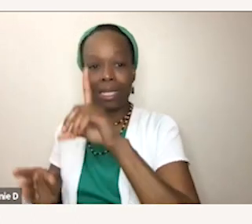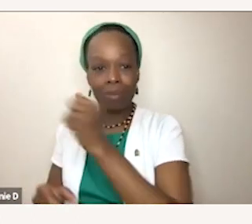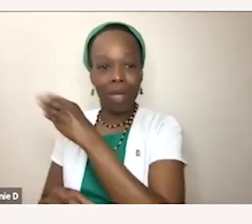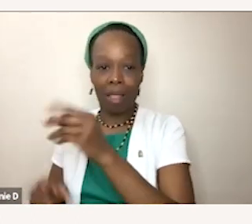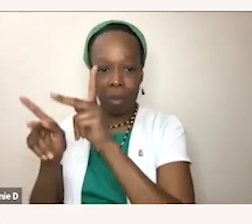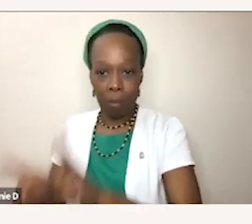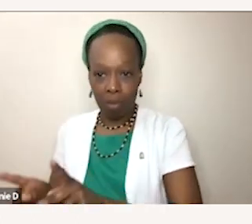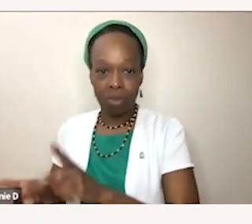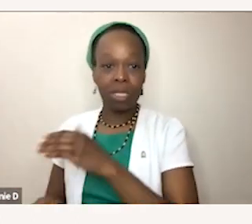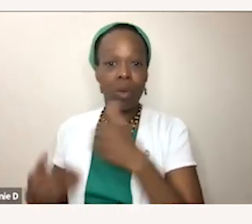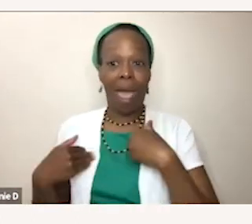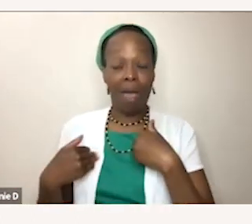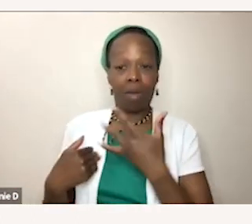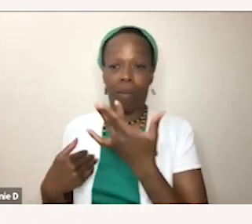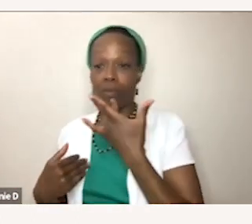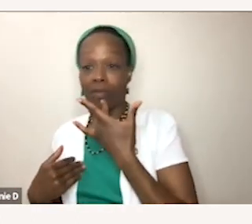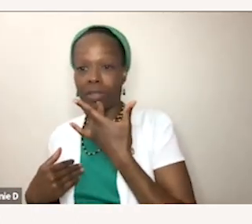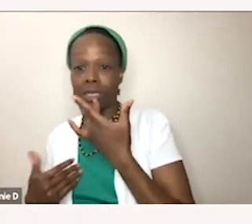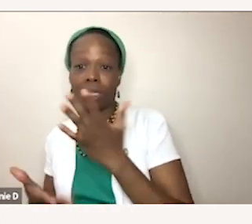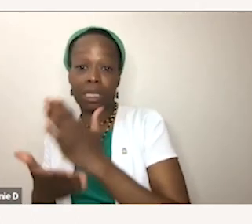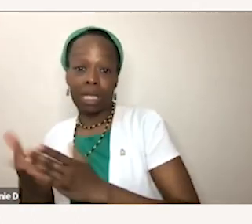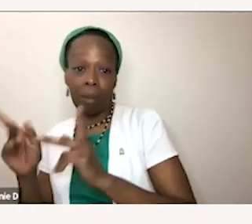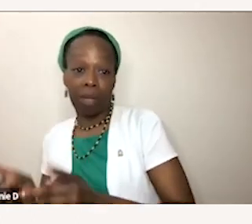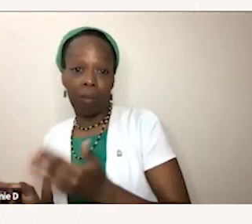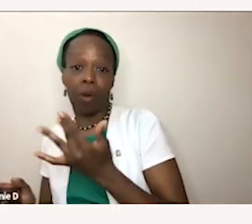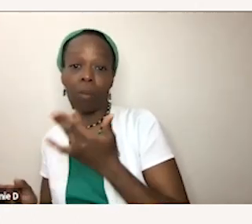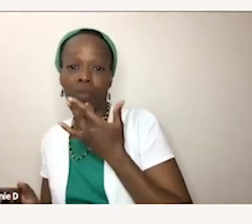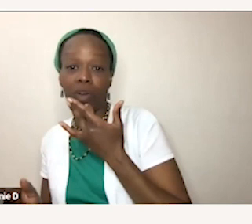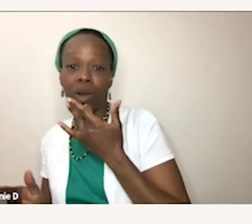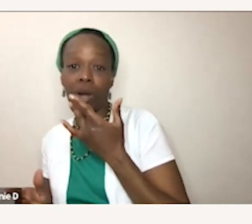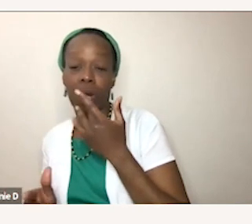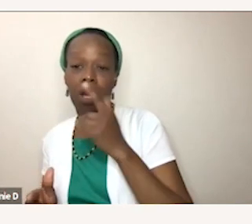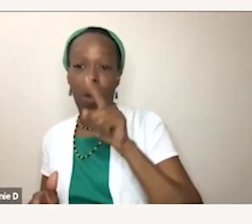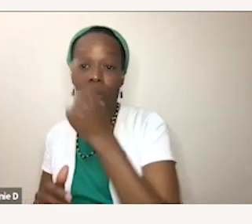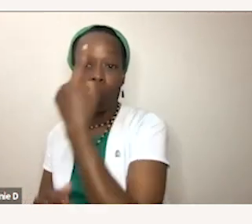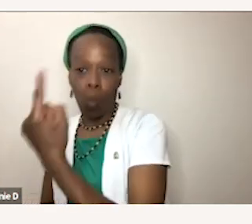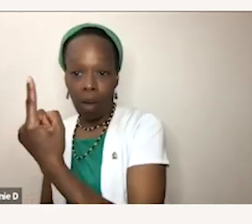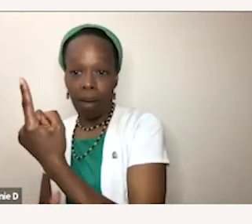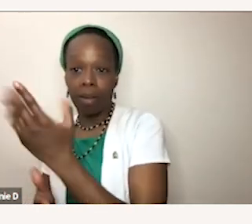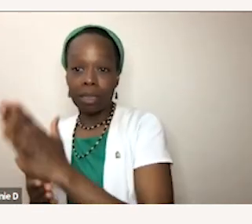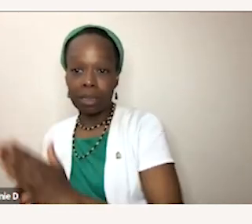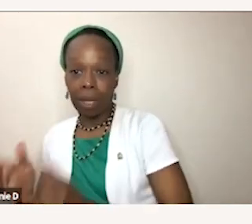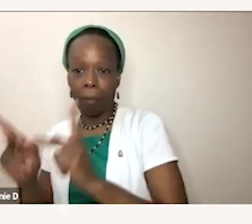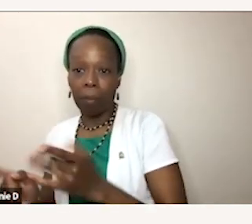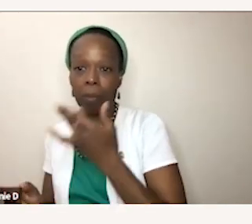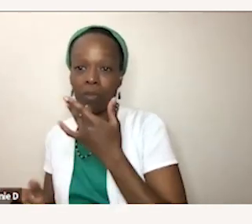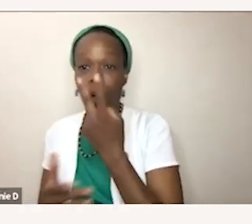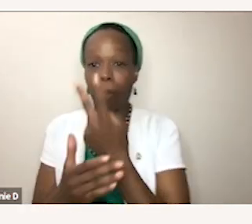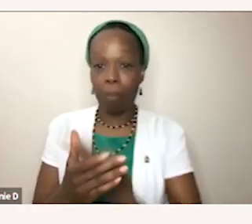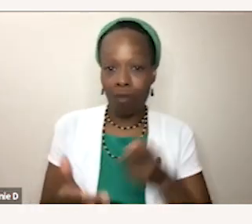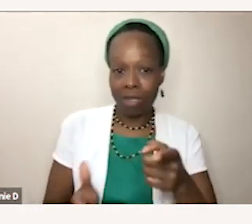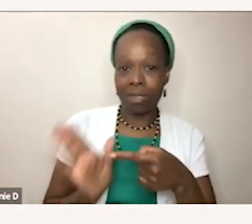and it can be that you go between both. It can be that you have a preference to strongly only use one. And this is an example by Tiffany